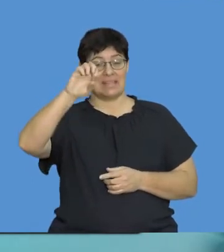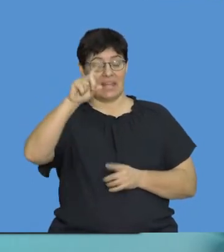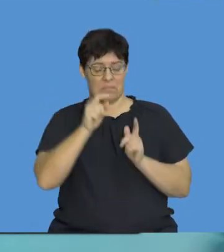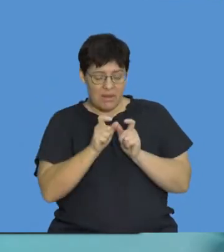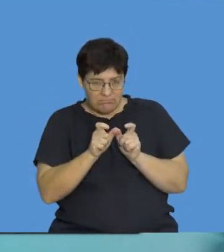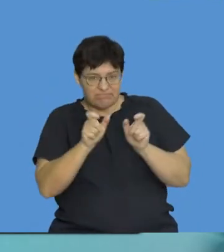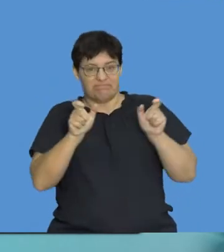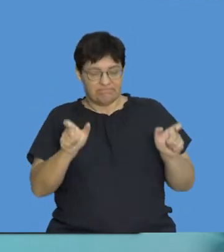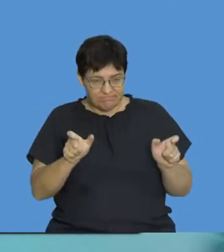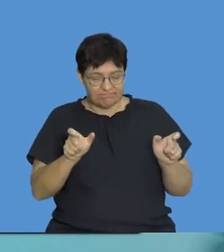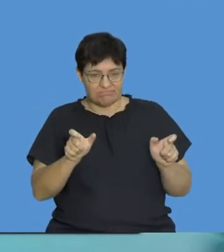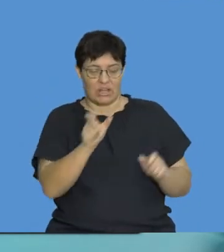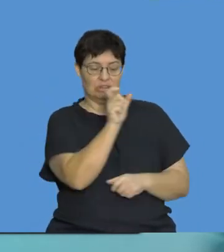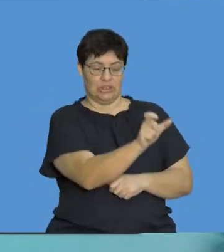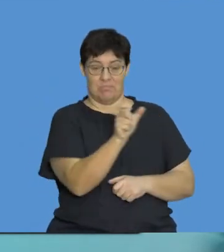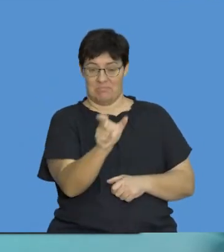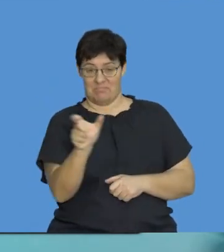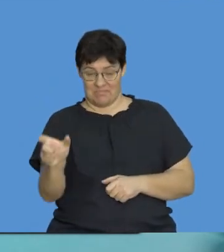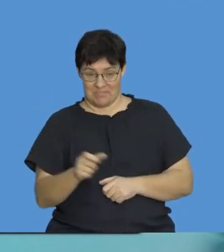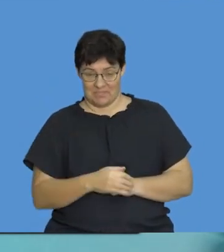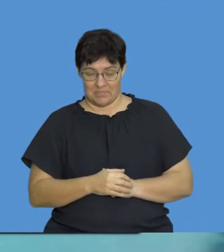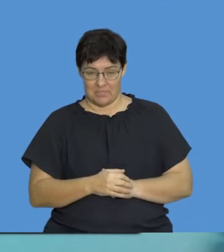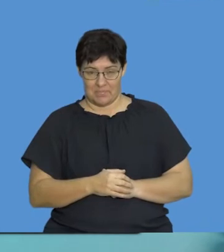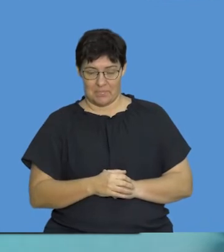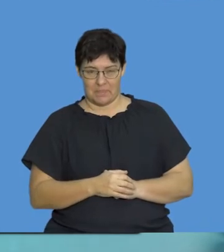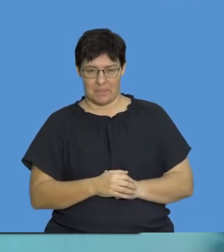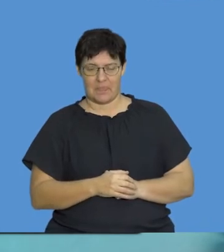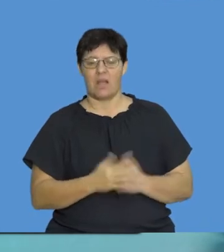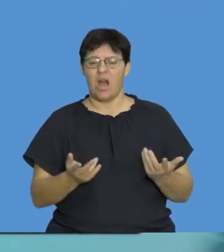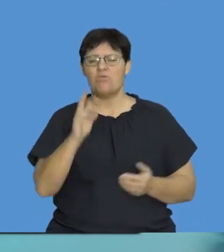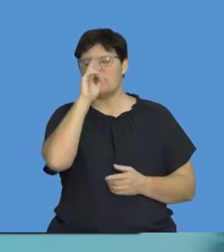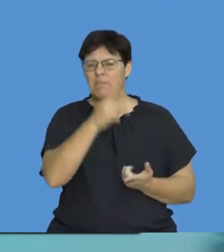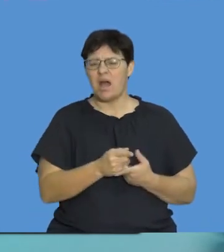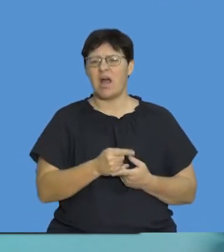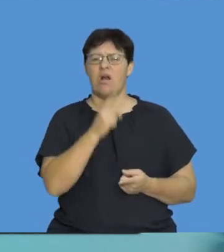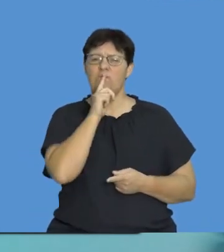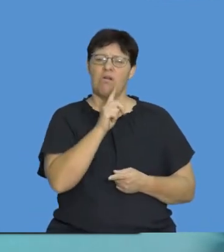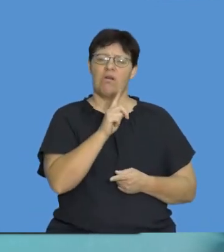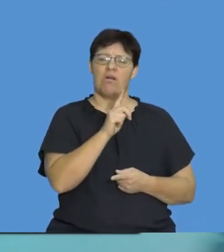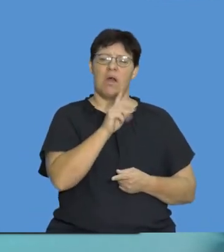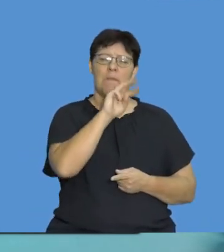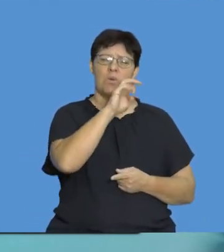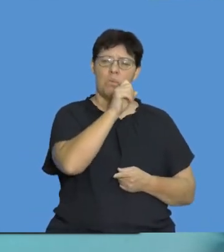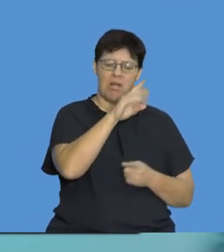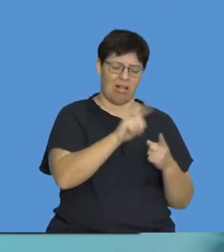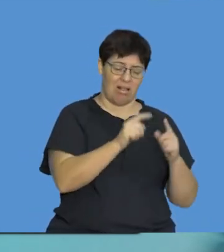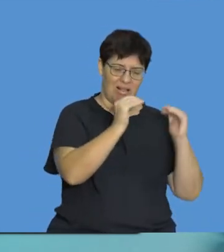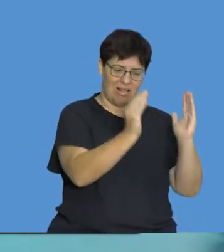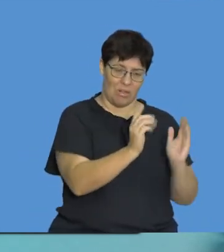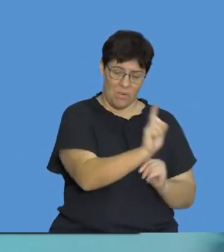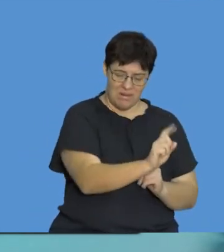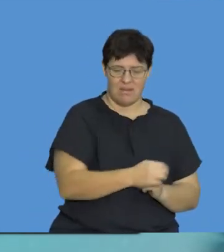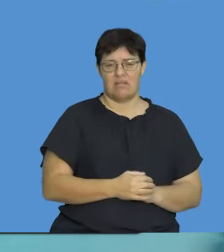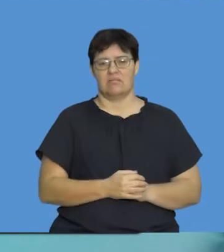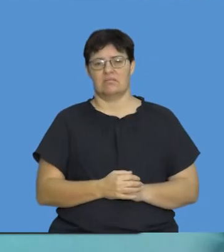under algebraic expressions. Right now, remember we've looked at binomials, monomials, and all of that. We're going to look at